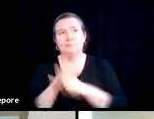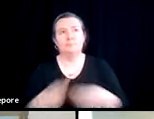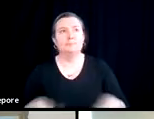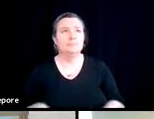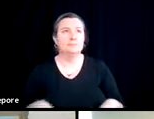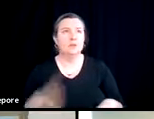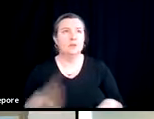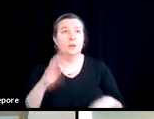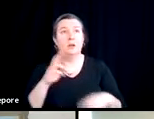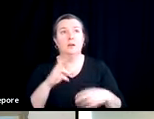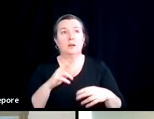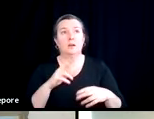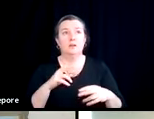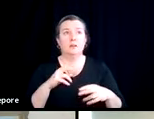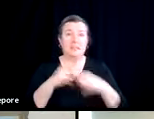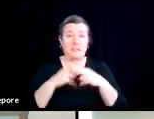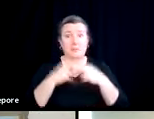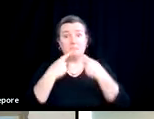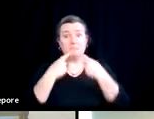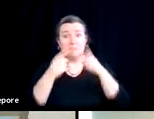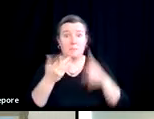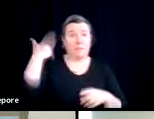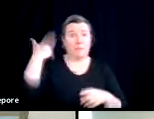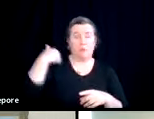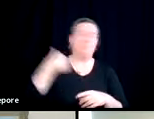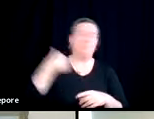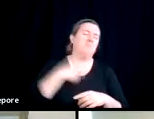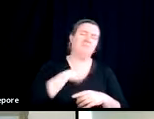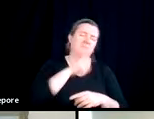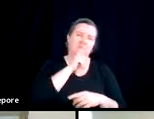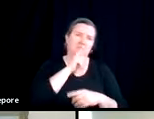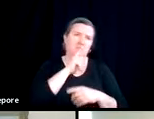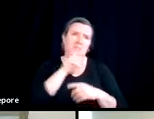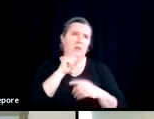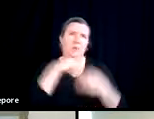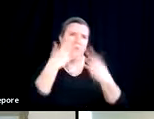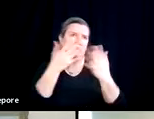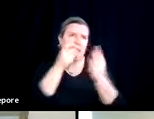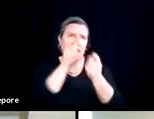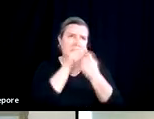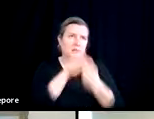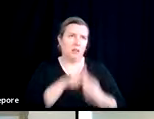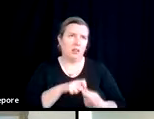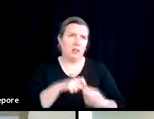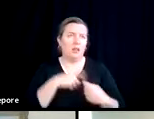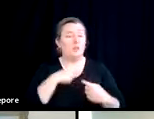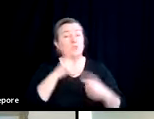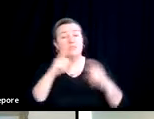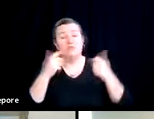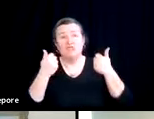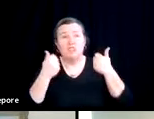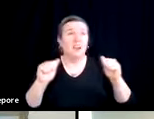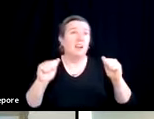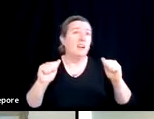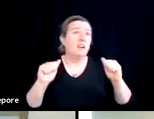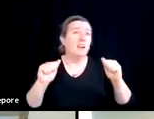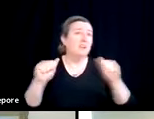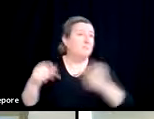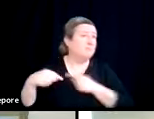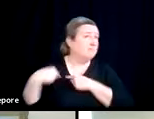into the details, but we have gone out of our way since day one of taking a lot of precautions,